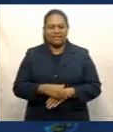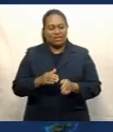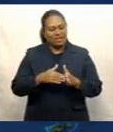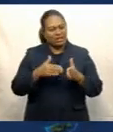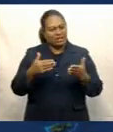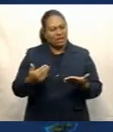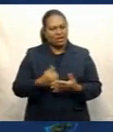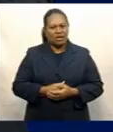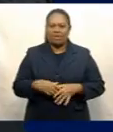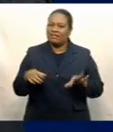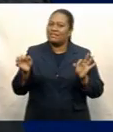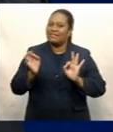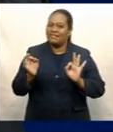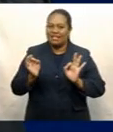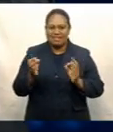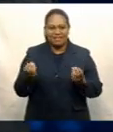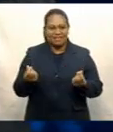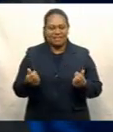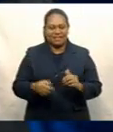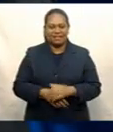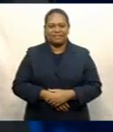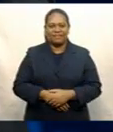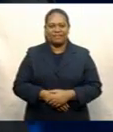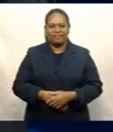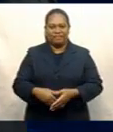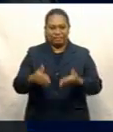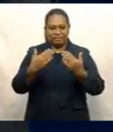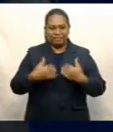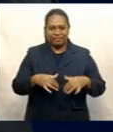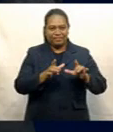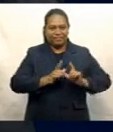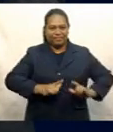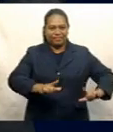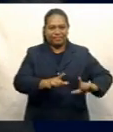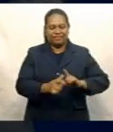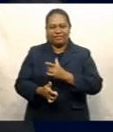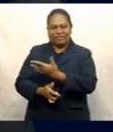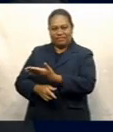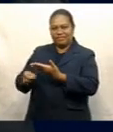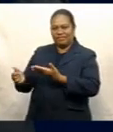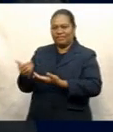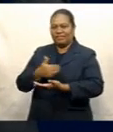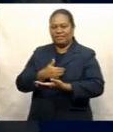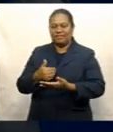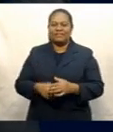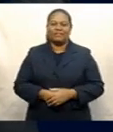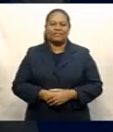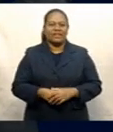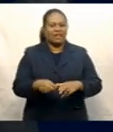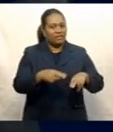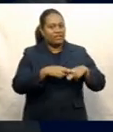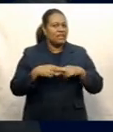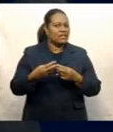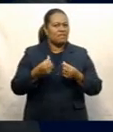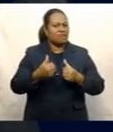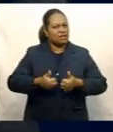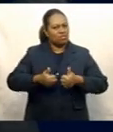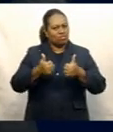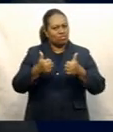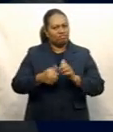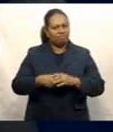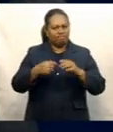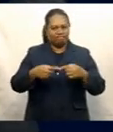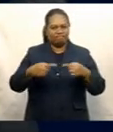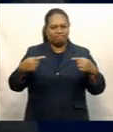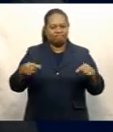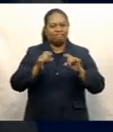on zero income. Here are the local exchange rates as set early this morning. The Fiji dollar made good ground against